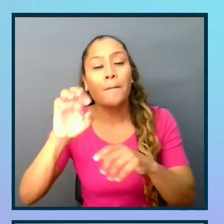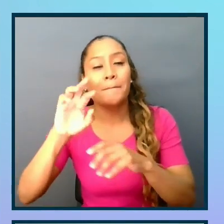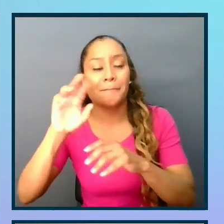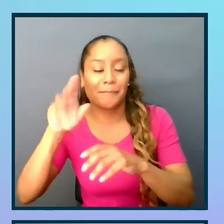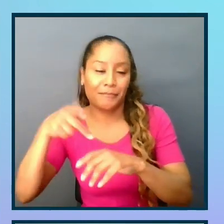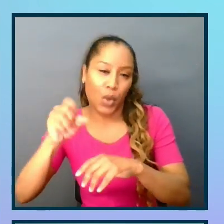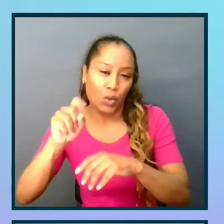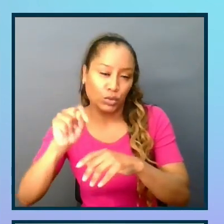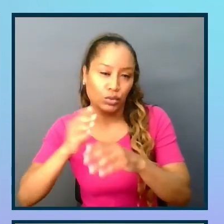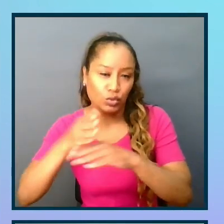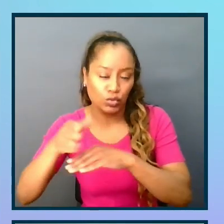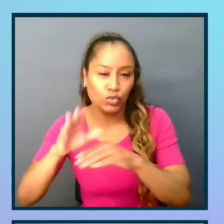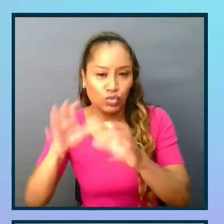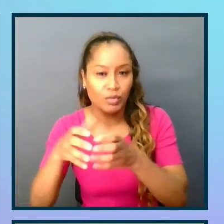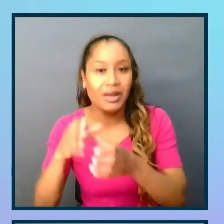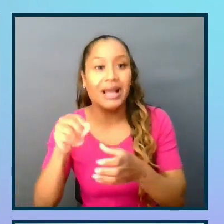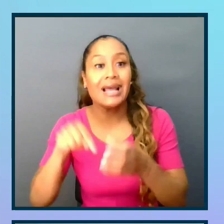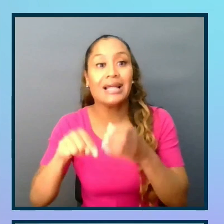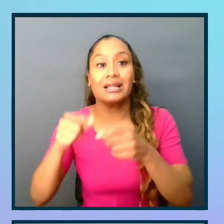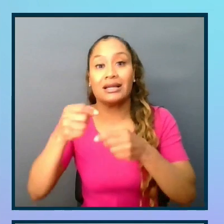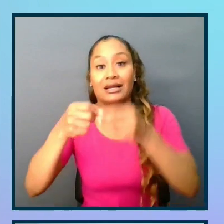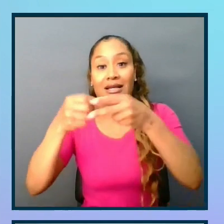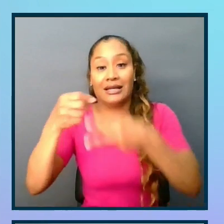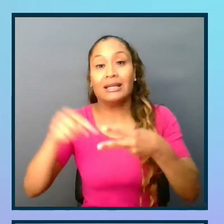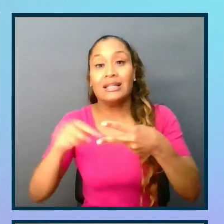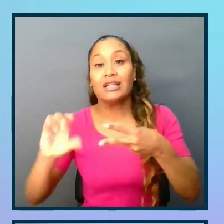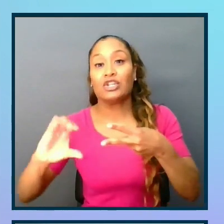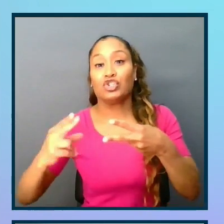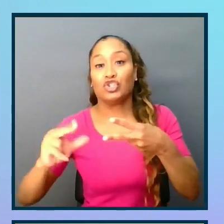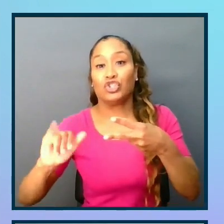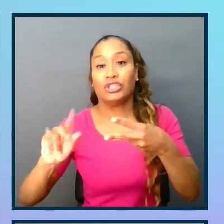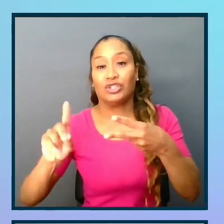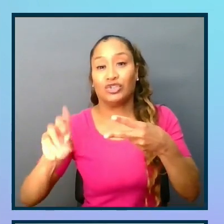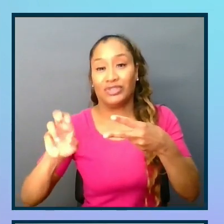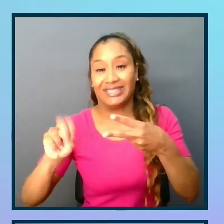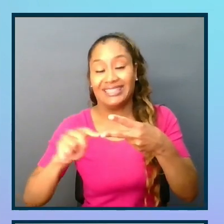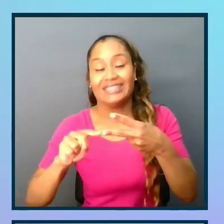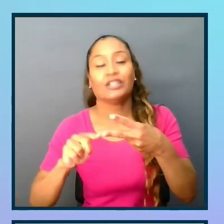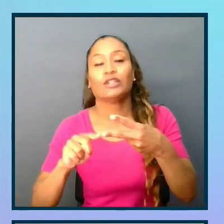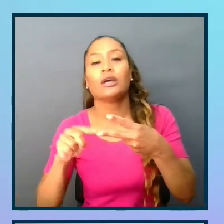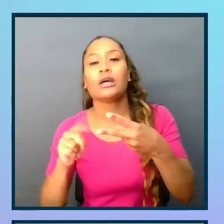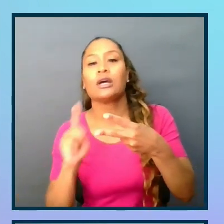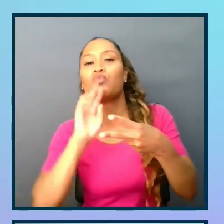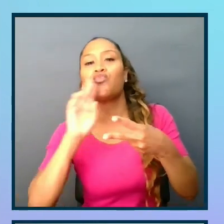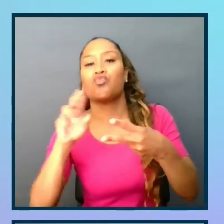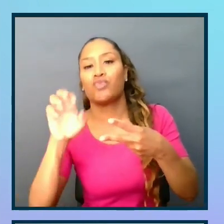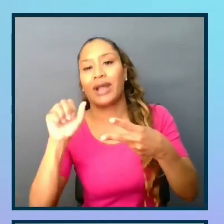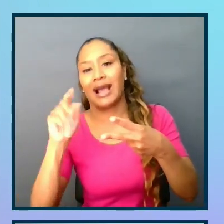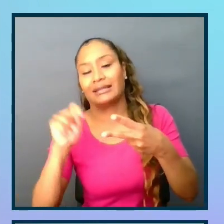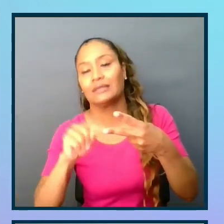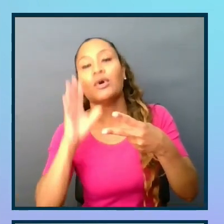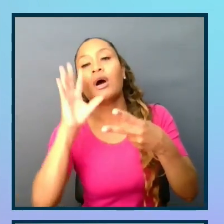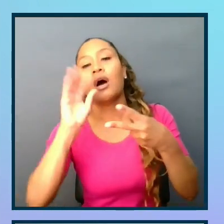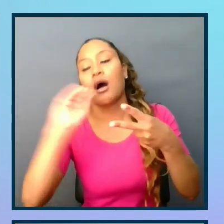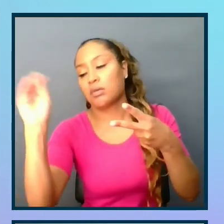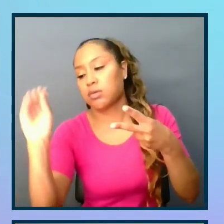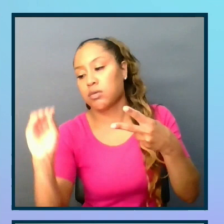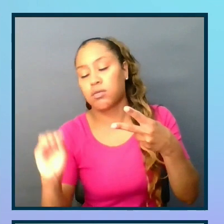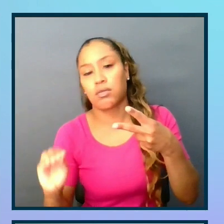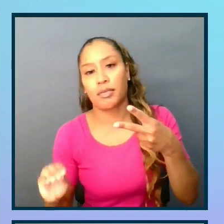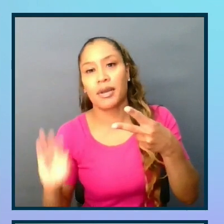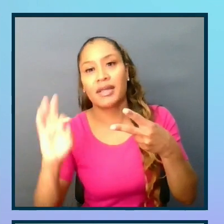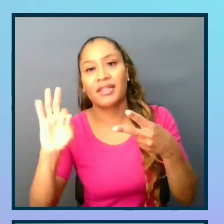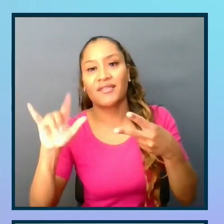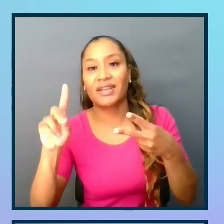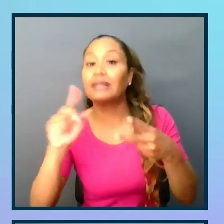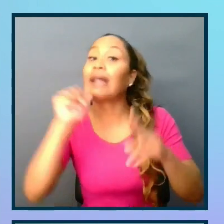div. And children here in this context, it's a React prop, but basically it will represent all the fields in the group, not the heading, but the fields